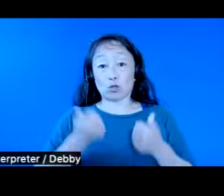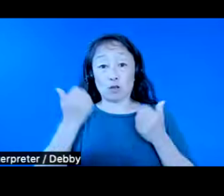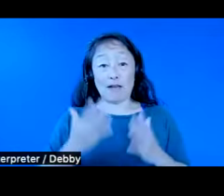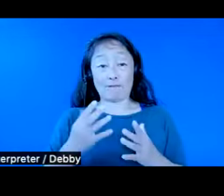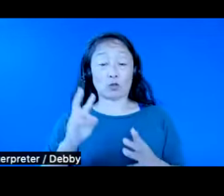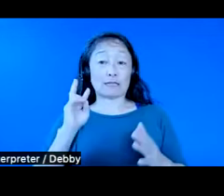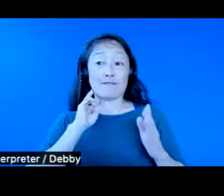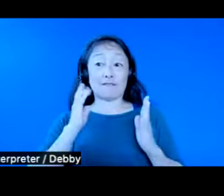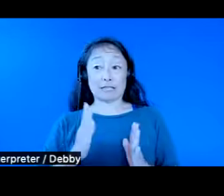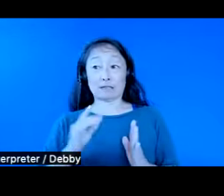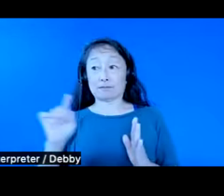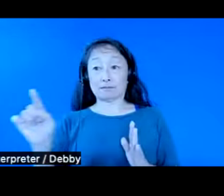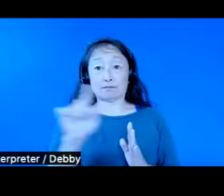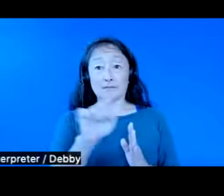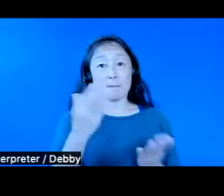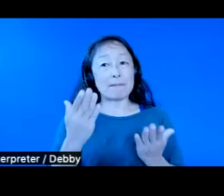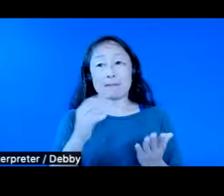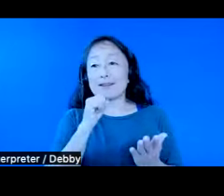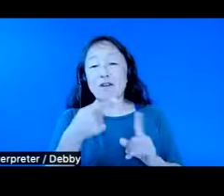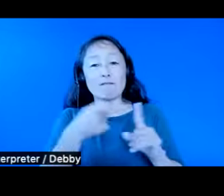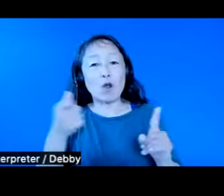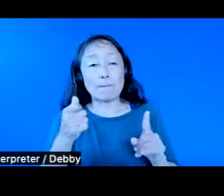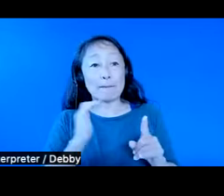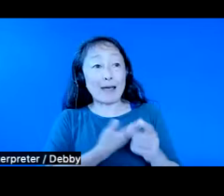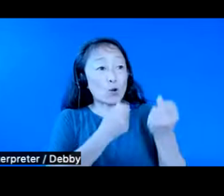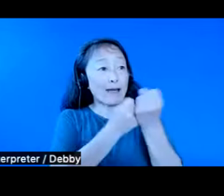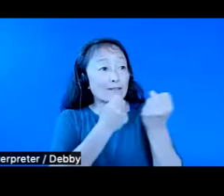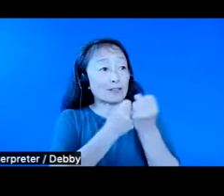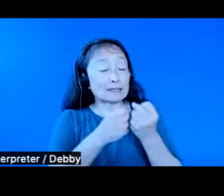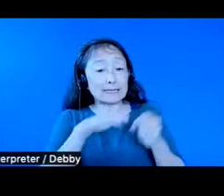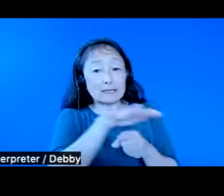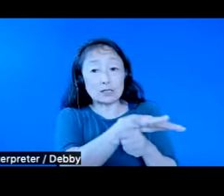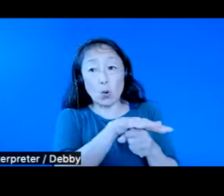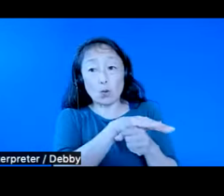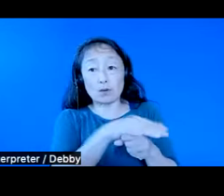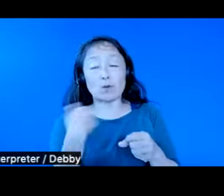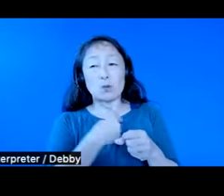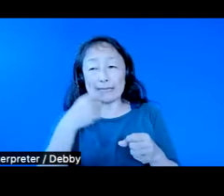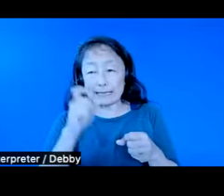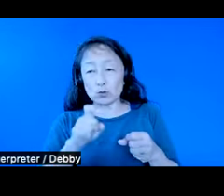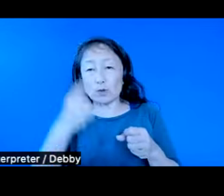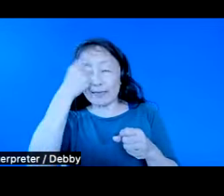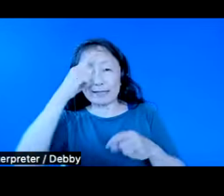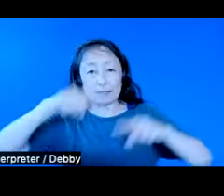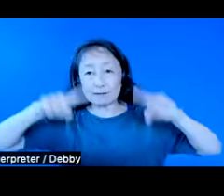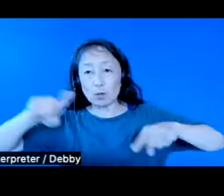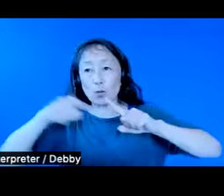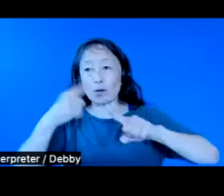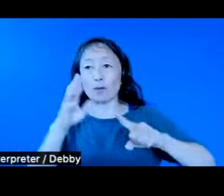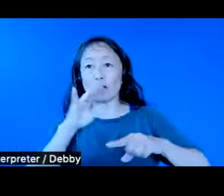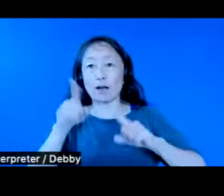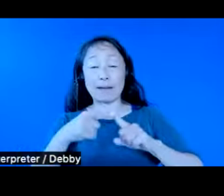in our advocacy zone. We need to diversify even that when we talk about variety with sexual assault in